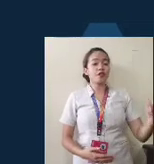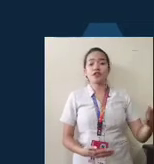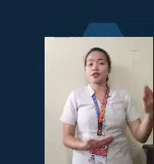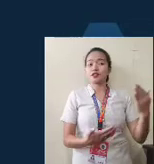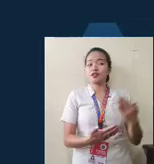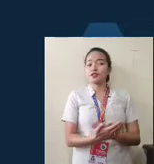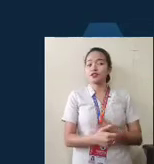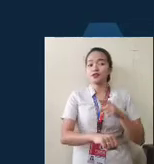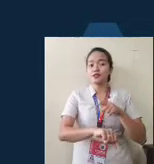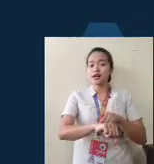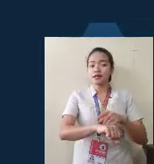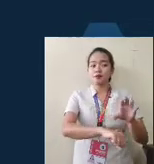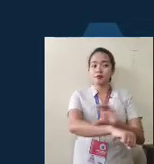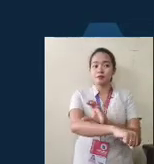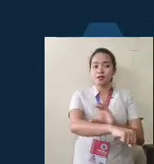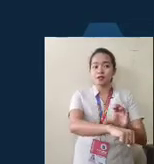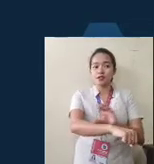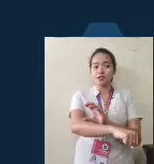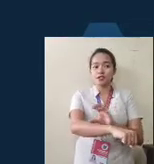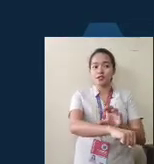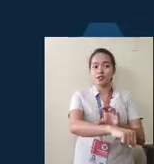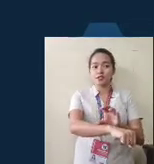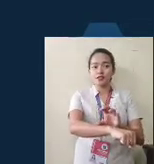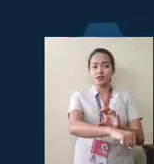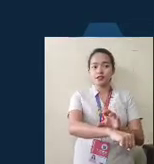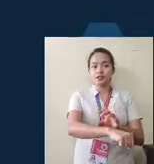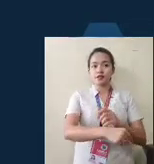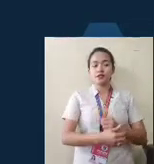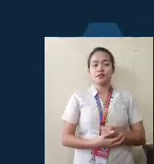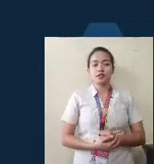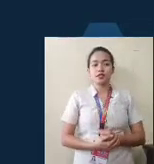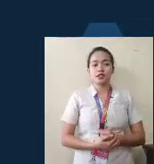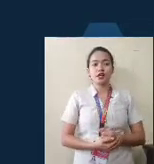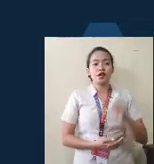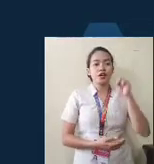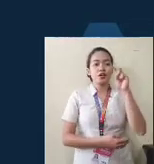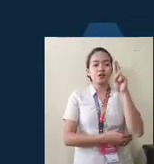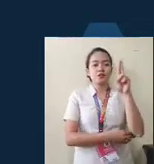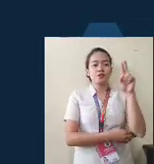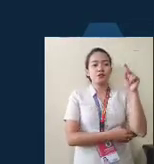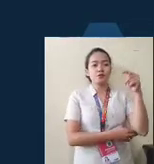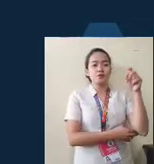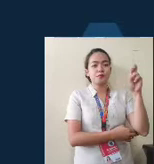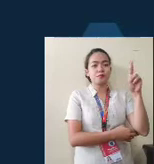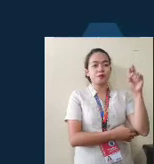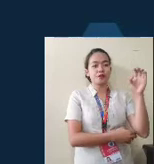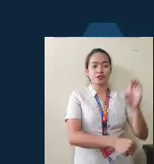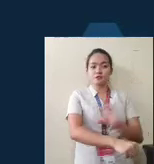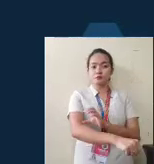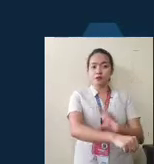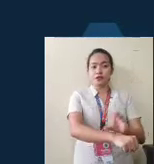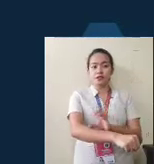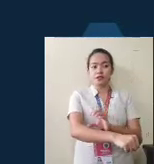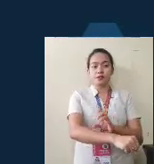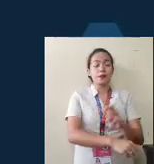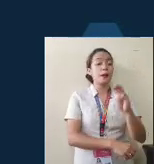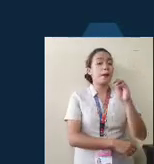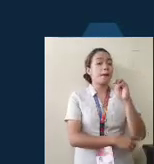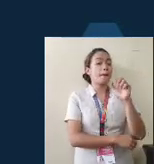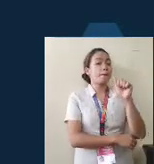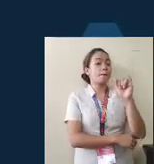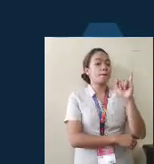For the new era computer, supercomputers, mainframe computers,